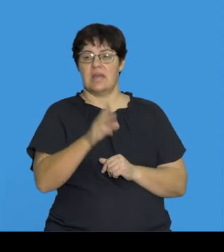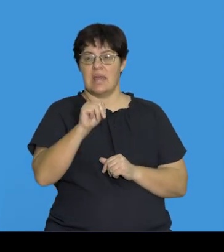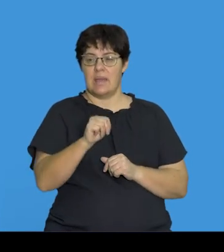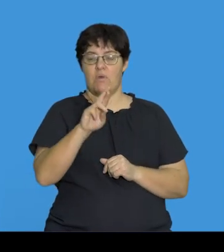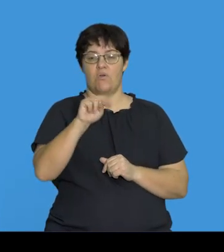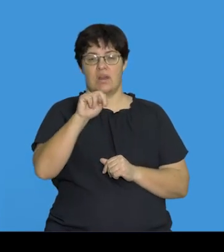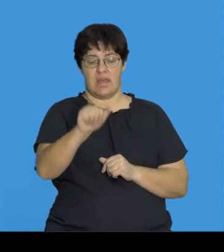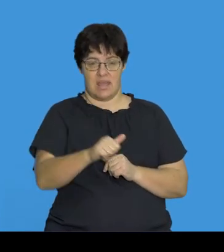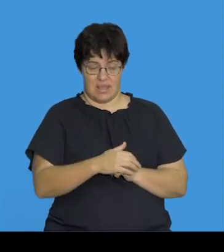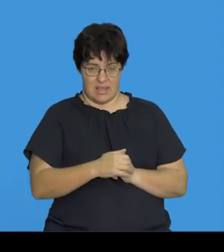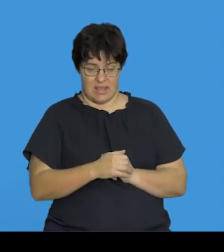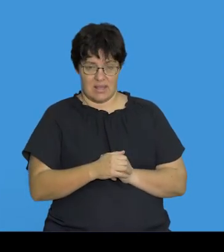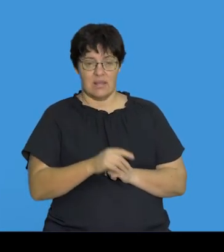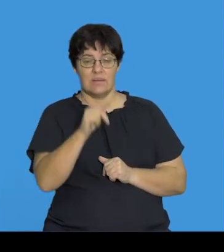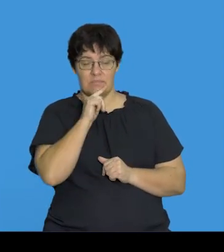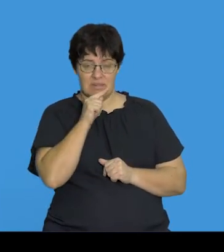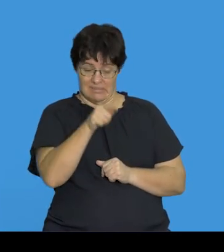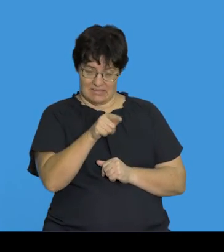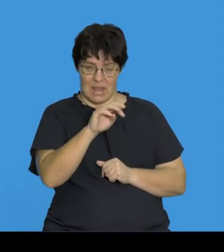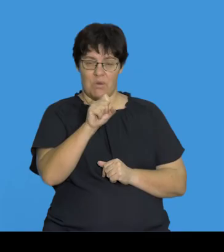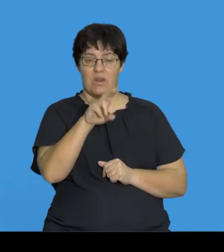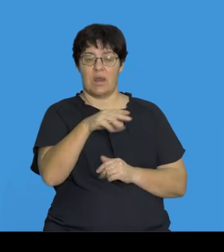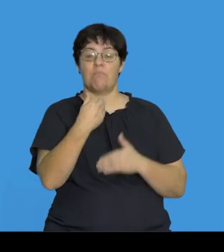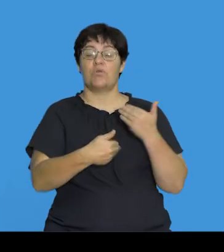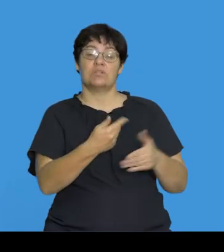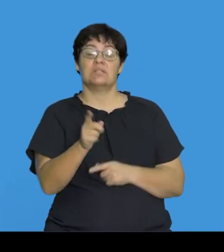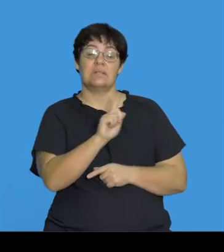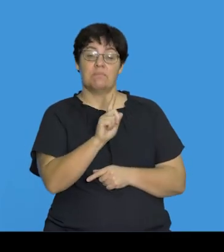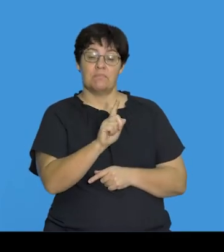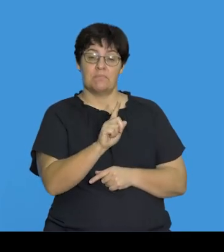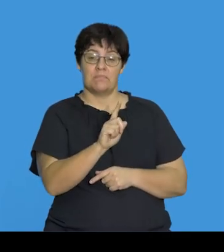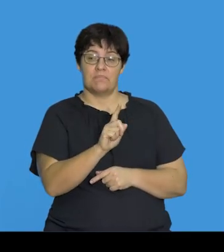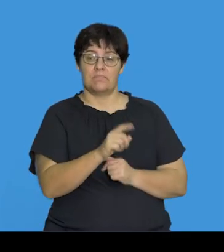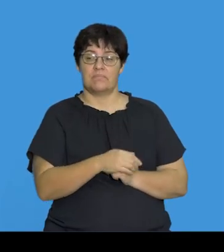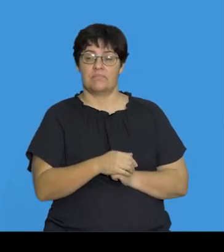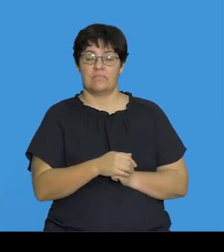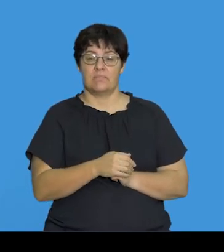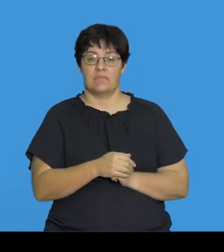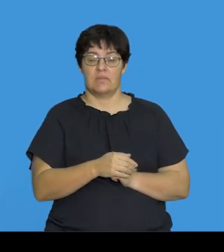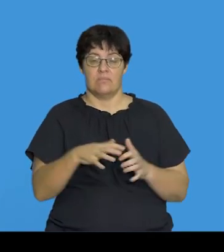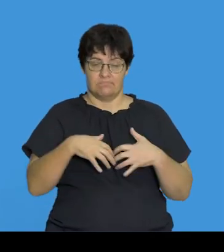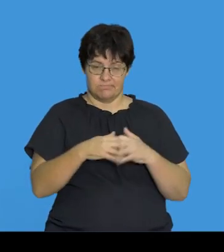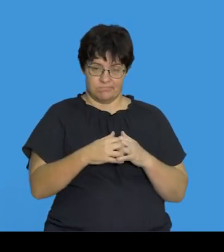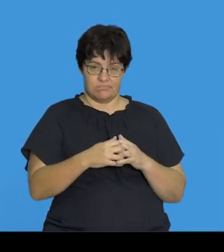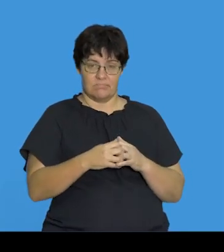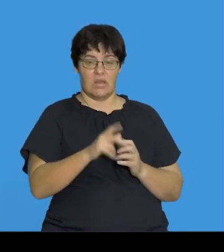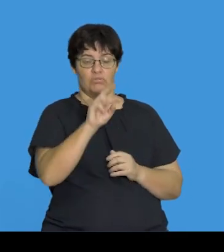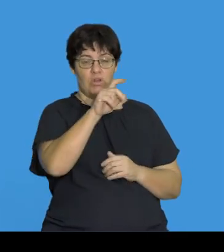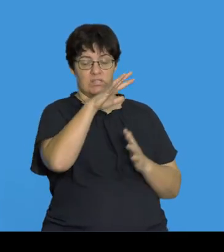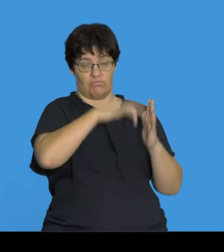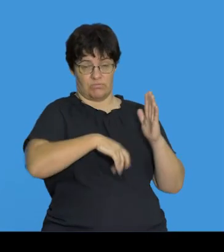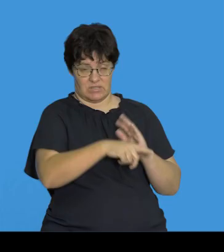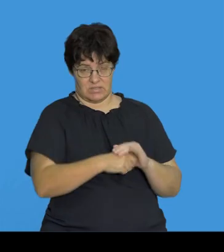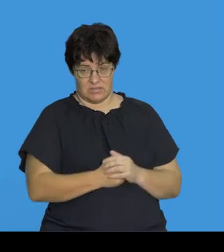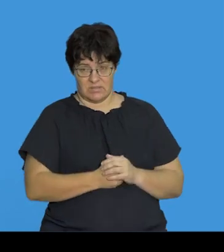of mRNA, and we can clearly see that that is mRNA, and that process involved in the production of mRNA is